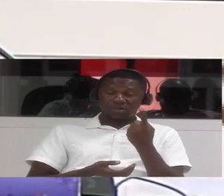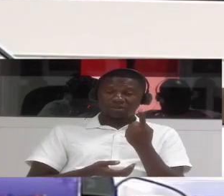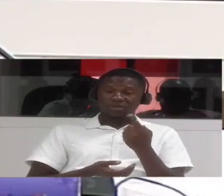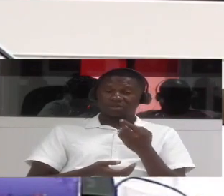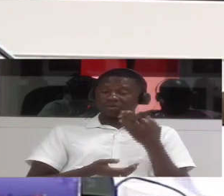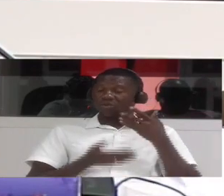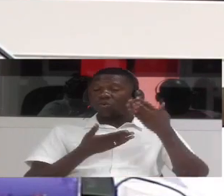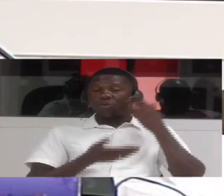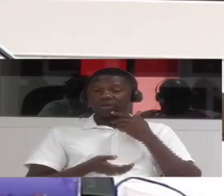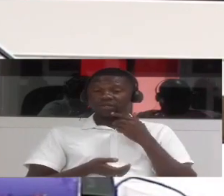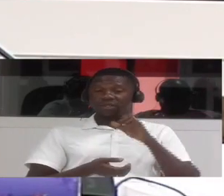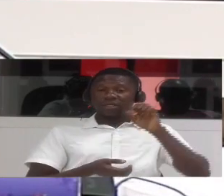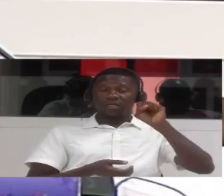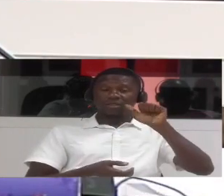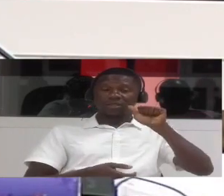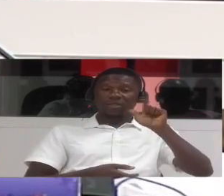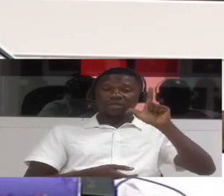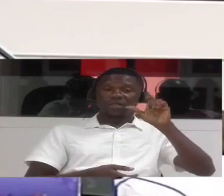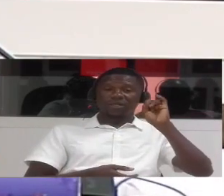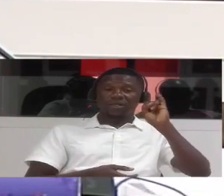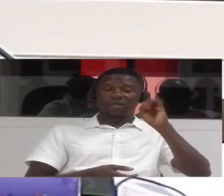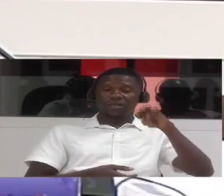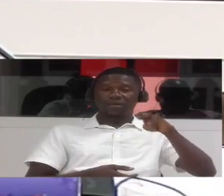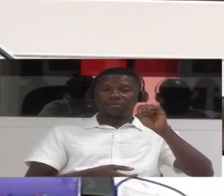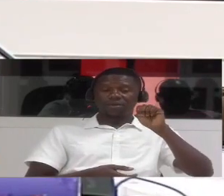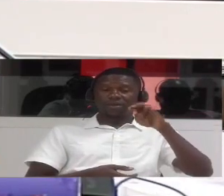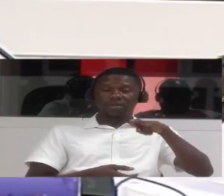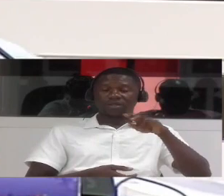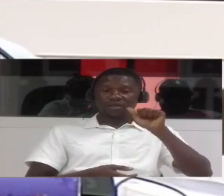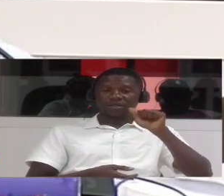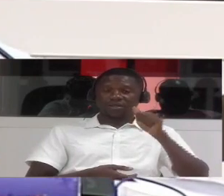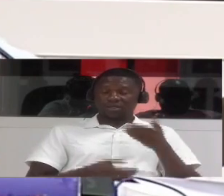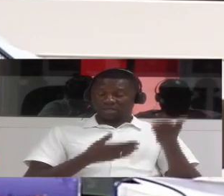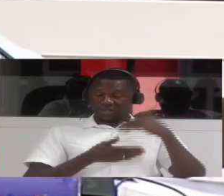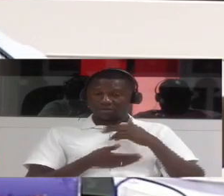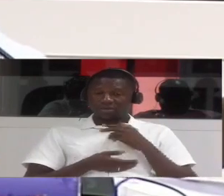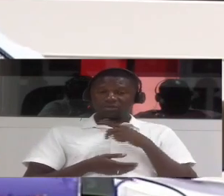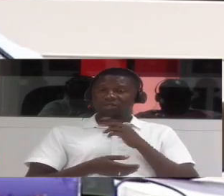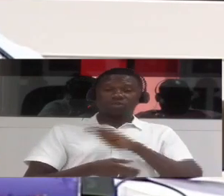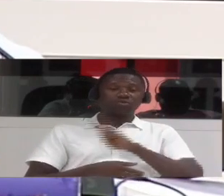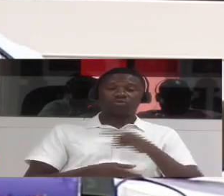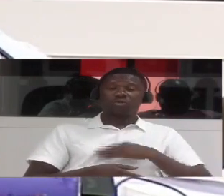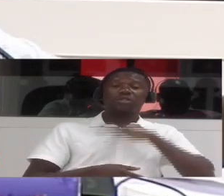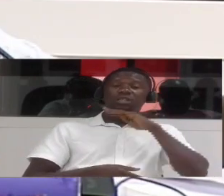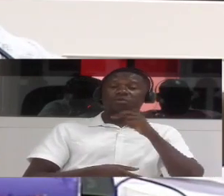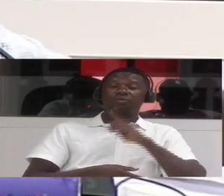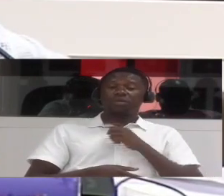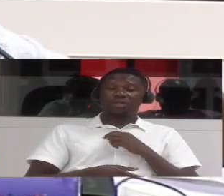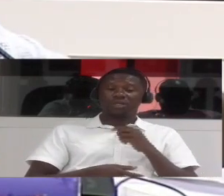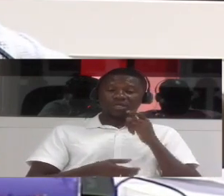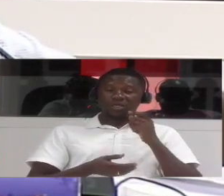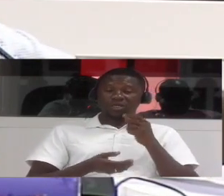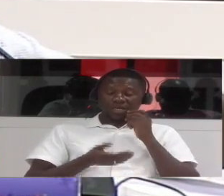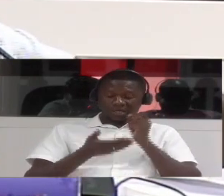It was when Salimina came and told them that he wasn't satisfied with the editorial line of